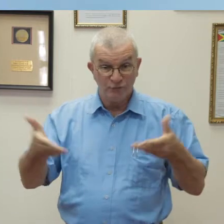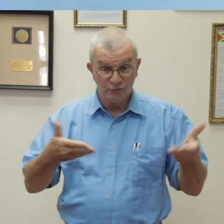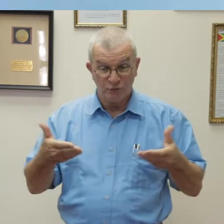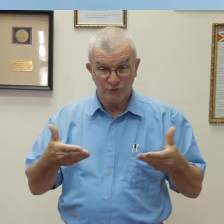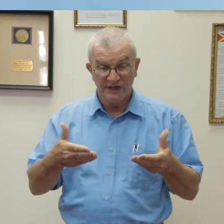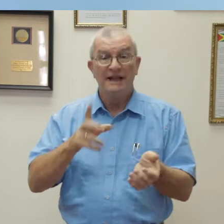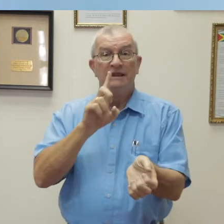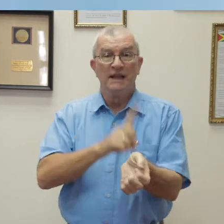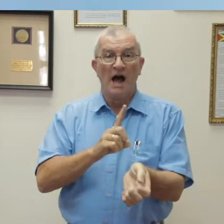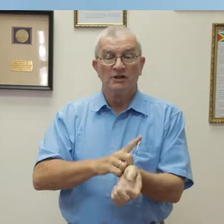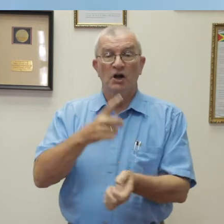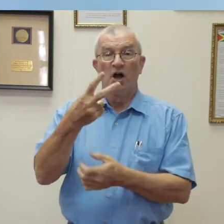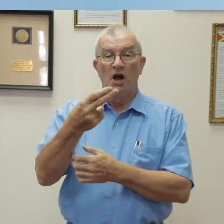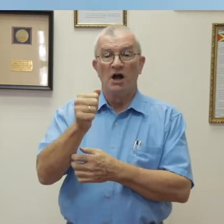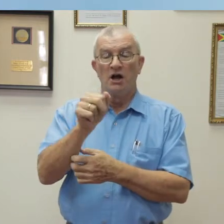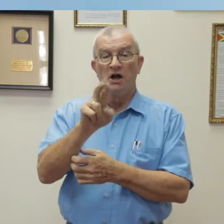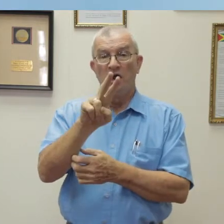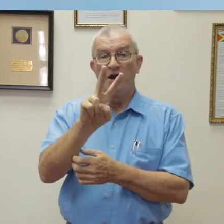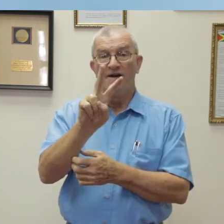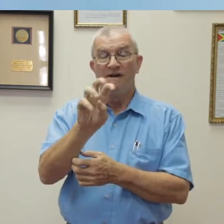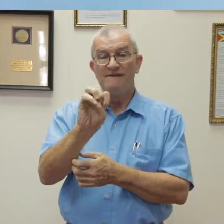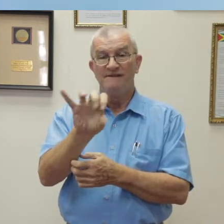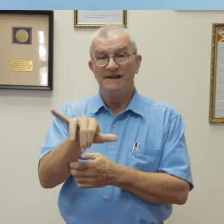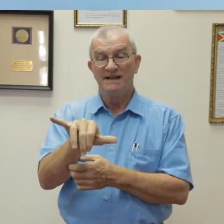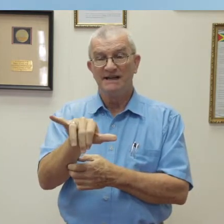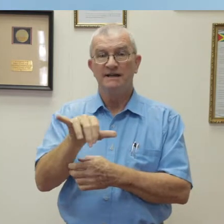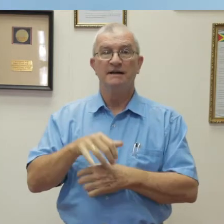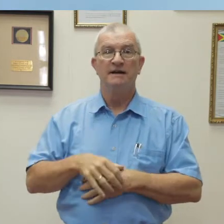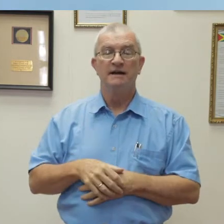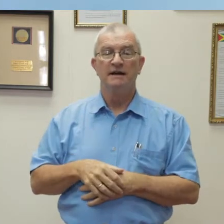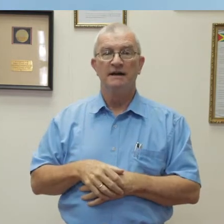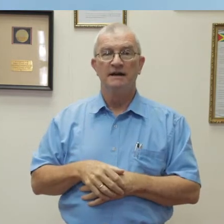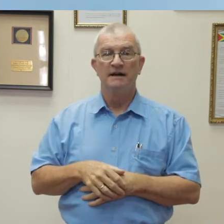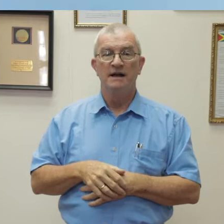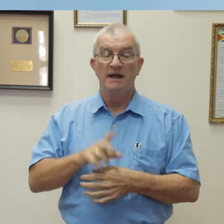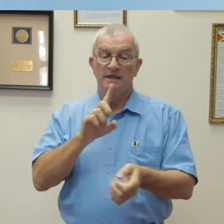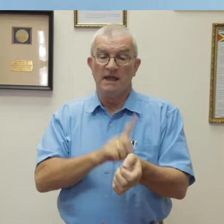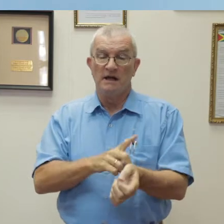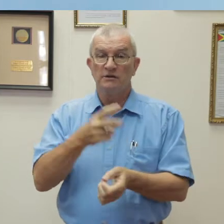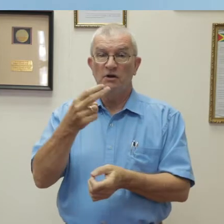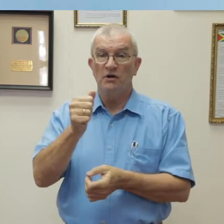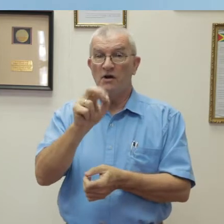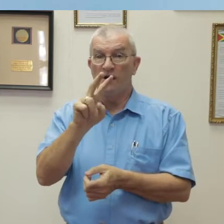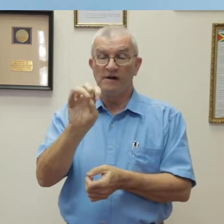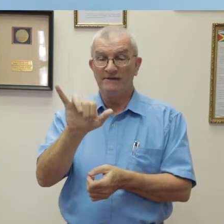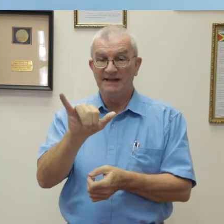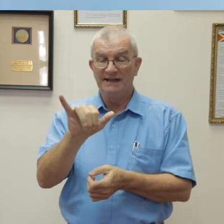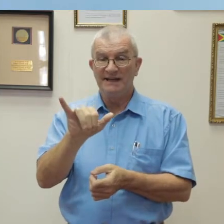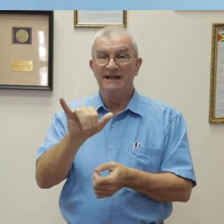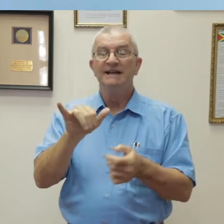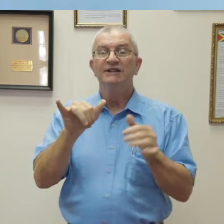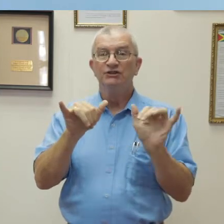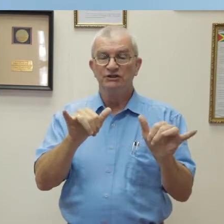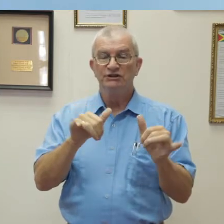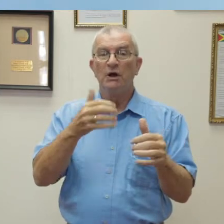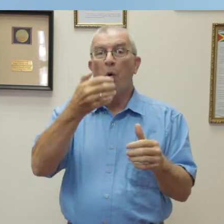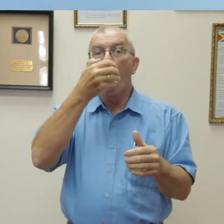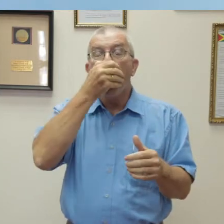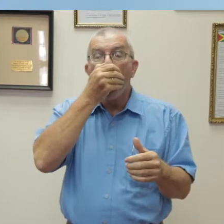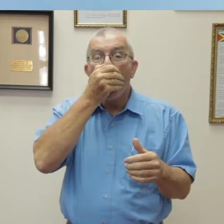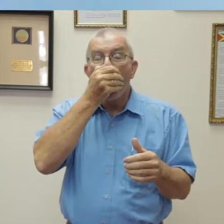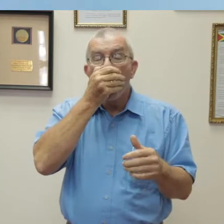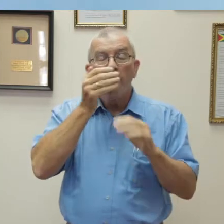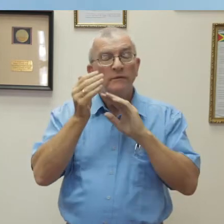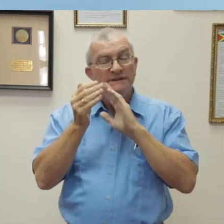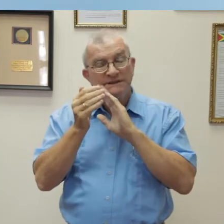Dr. Alexander Harvey. Dr. Harvey, an anesthesiologist who is currently